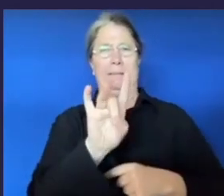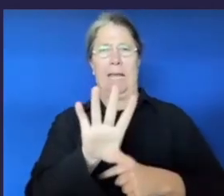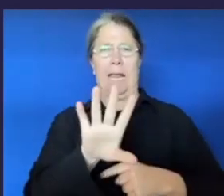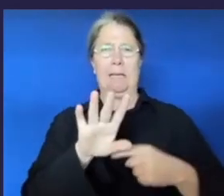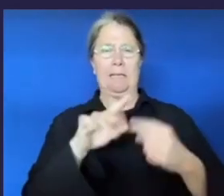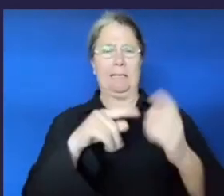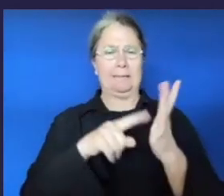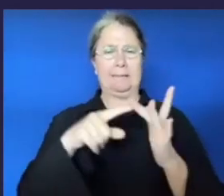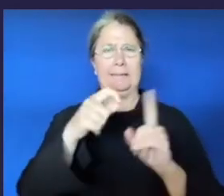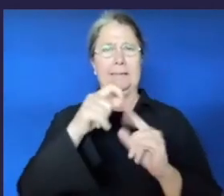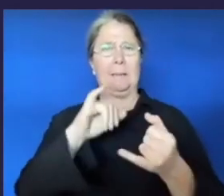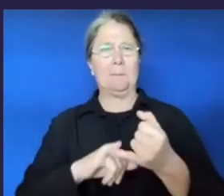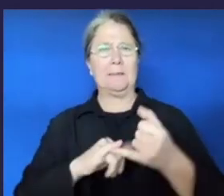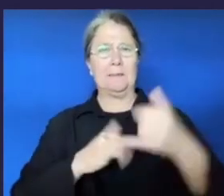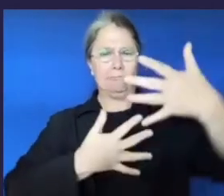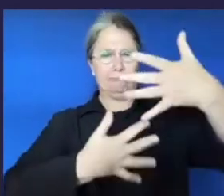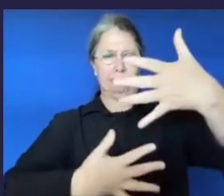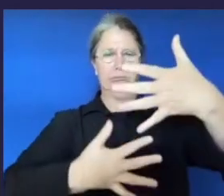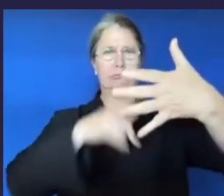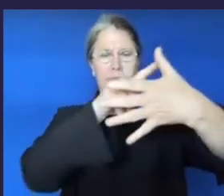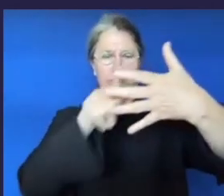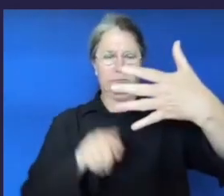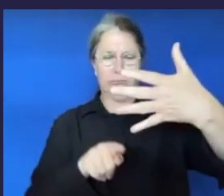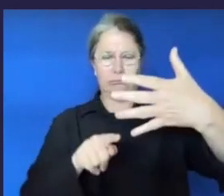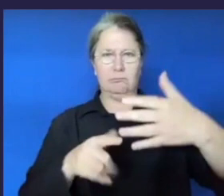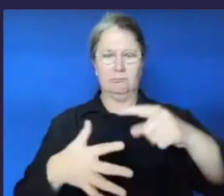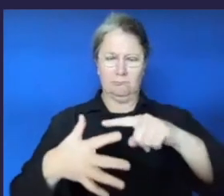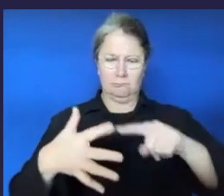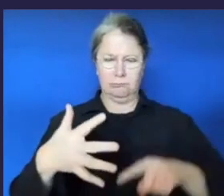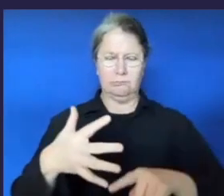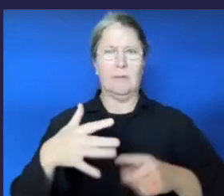in terms of helping people to gain meaningful paid employment.